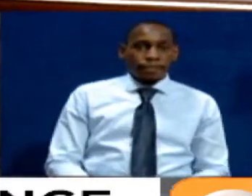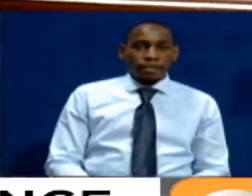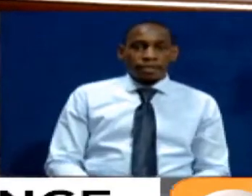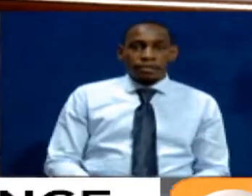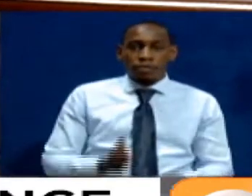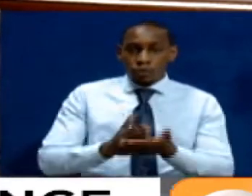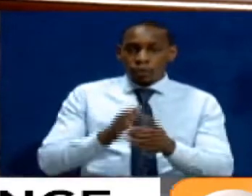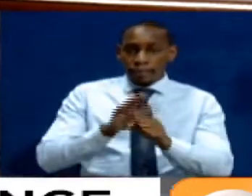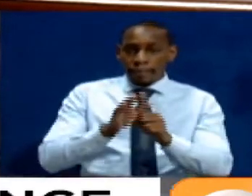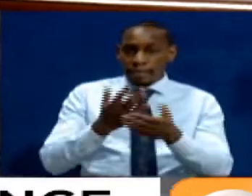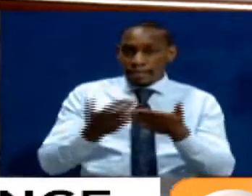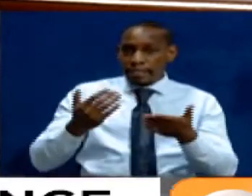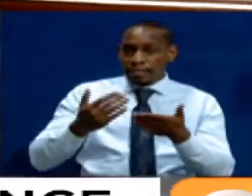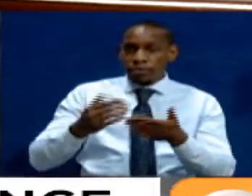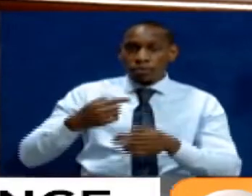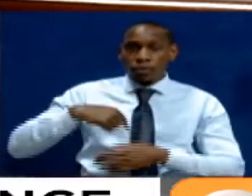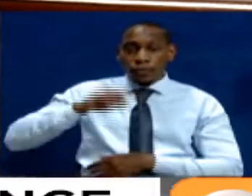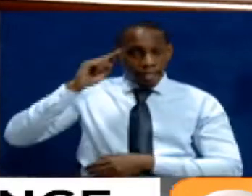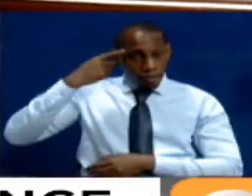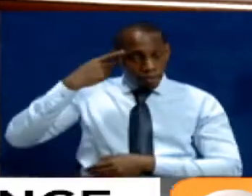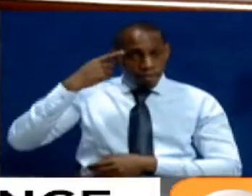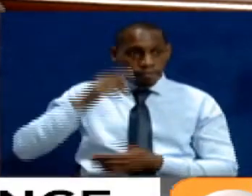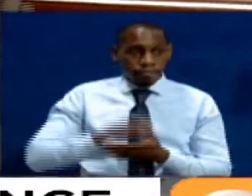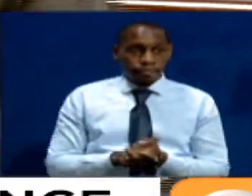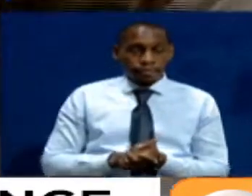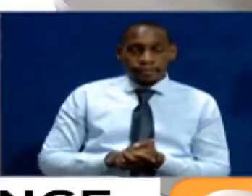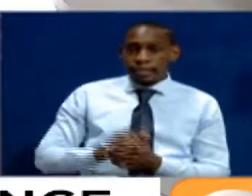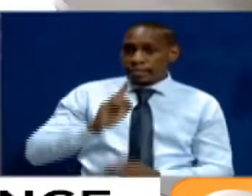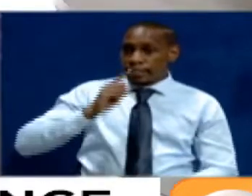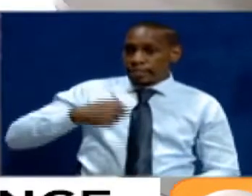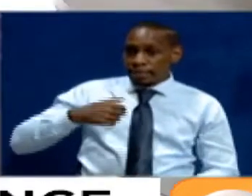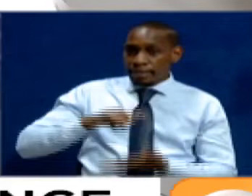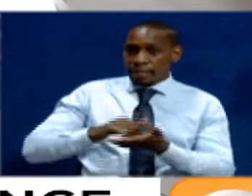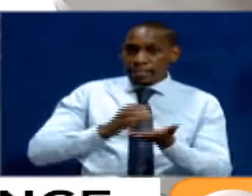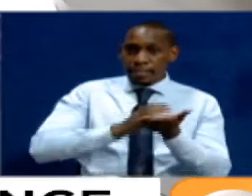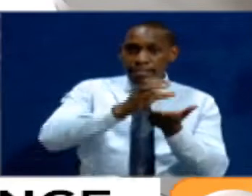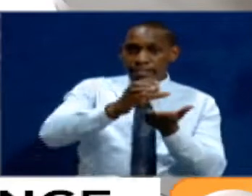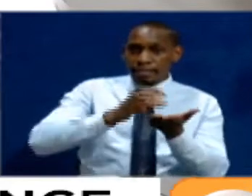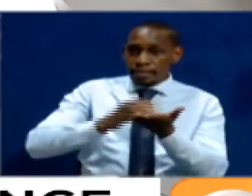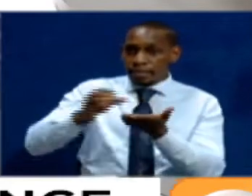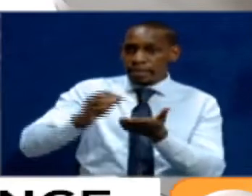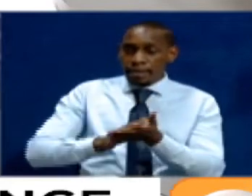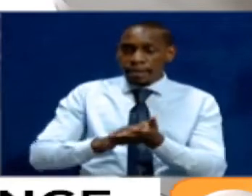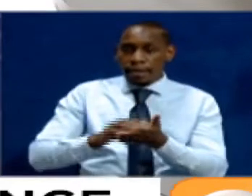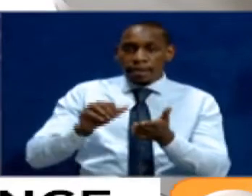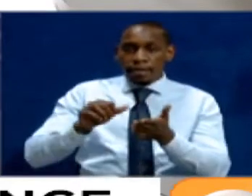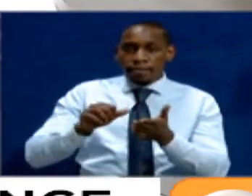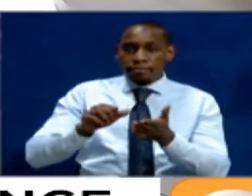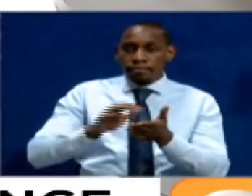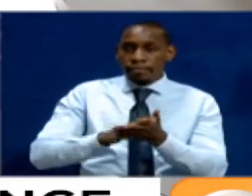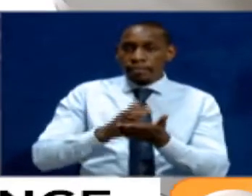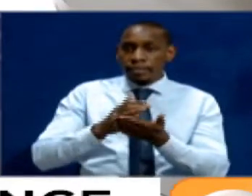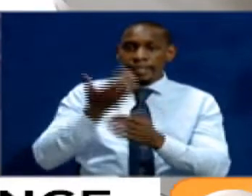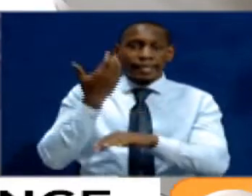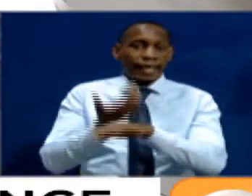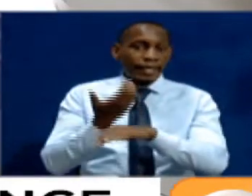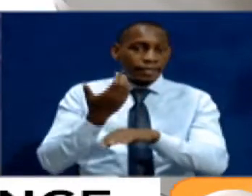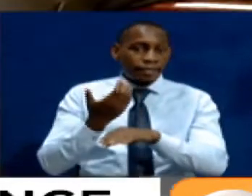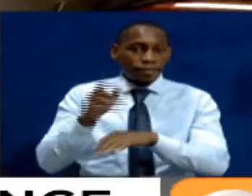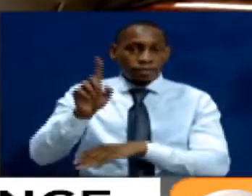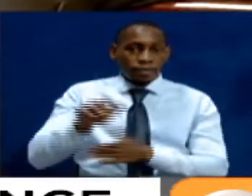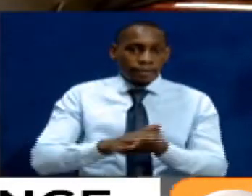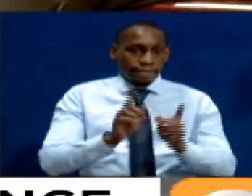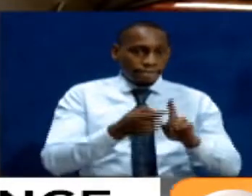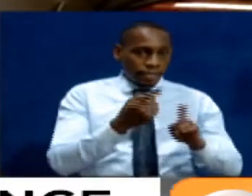lot of considerations we put in place. Tell me something. Has the distribution been a logistical nightmare? Has it been difficult? For